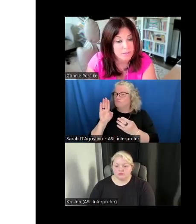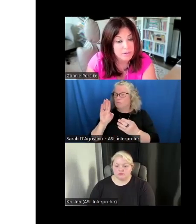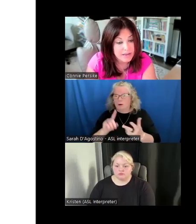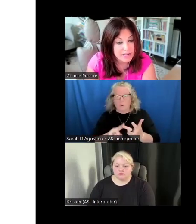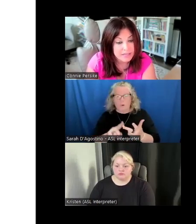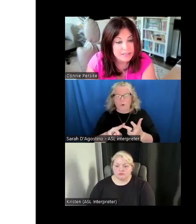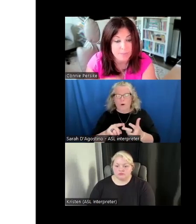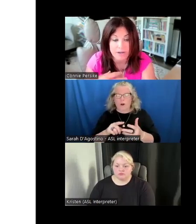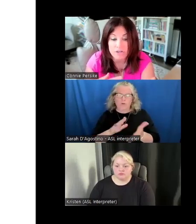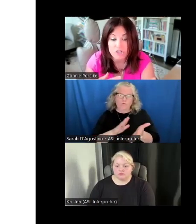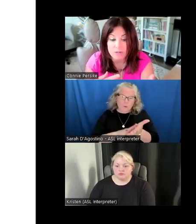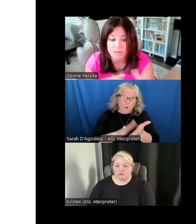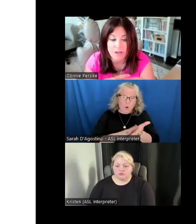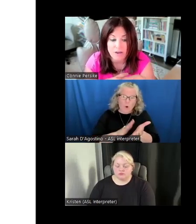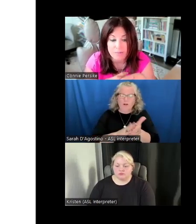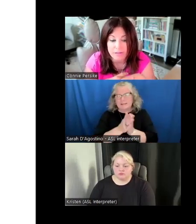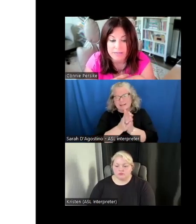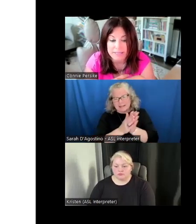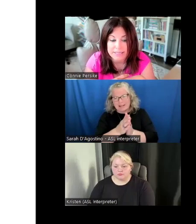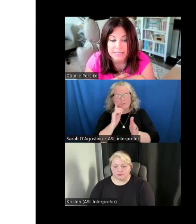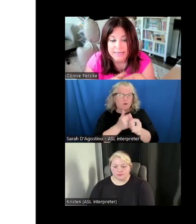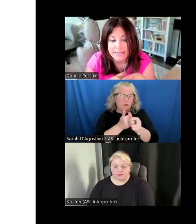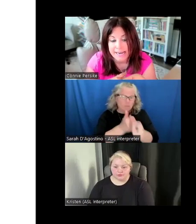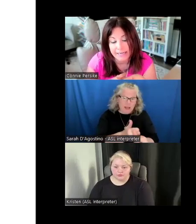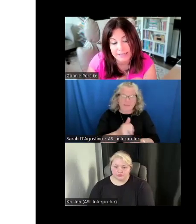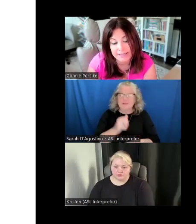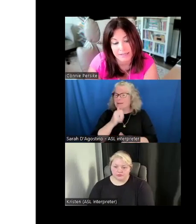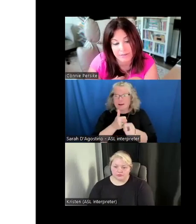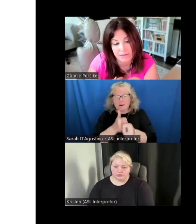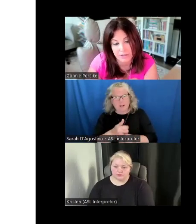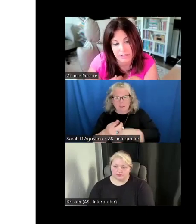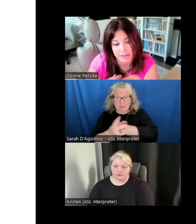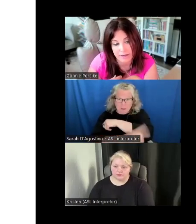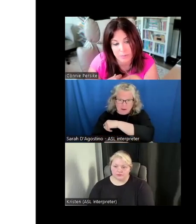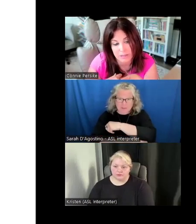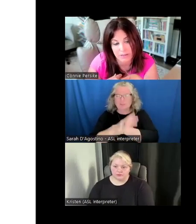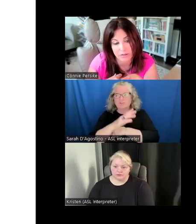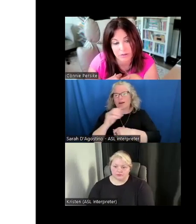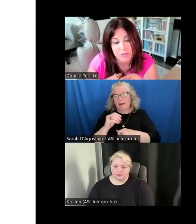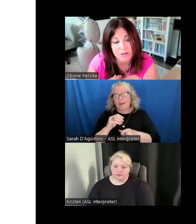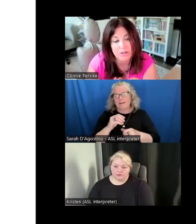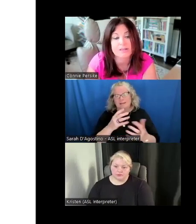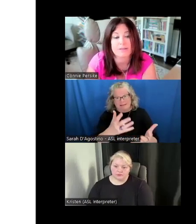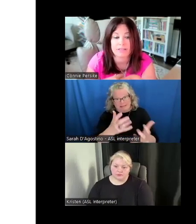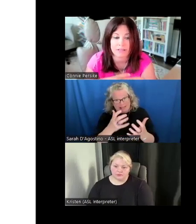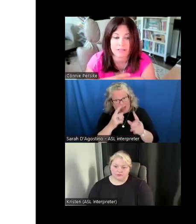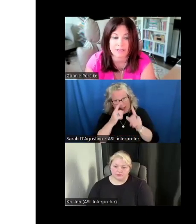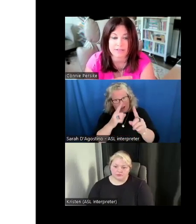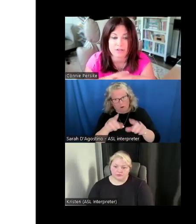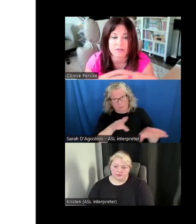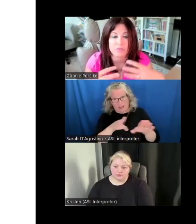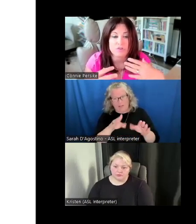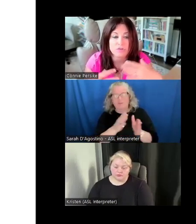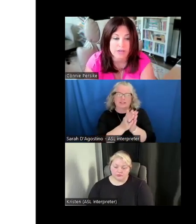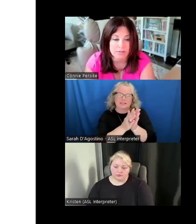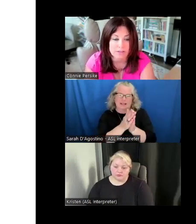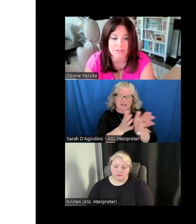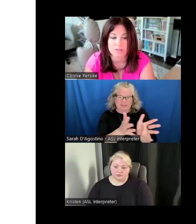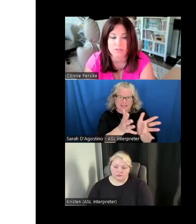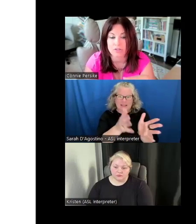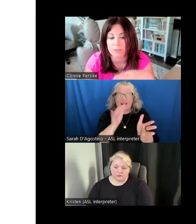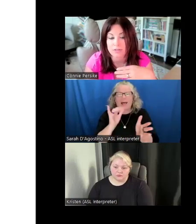incentives for compliance, punishment for noncompliance, and incentives for desired behavior, which ultimately leads to